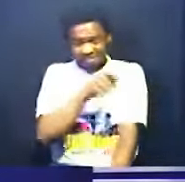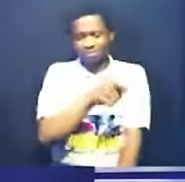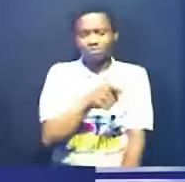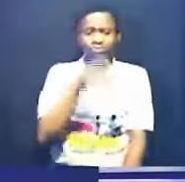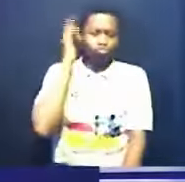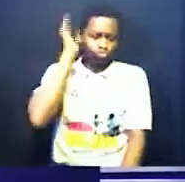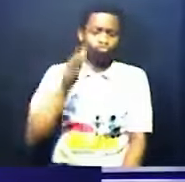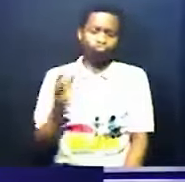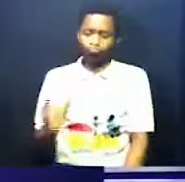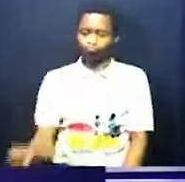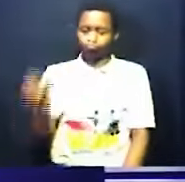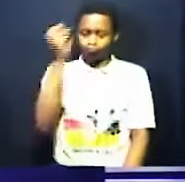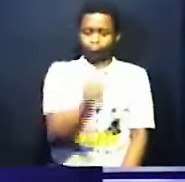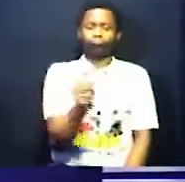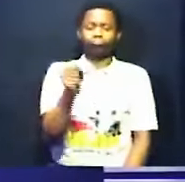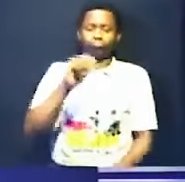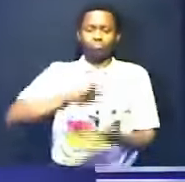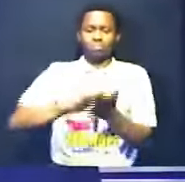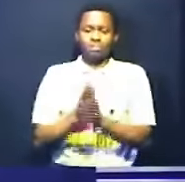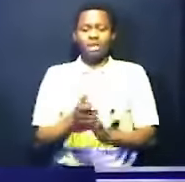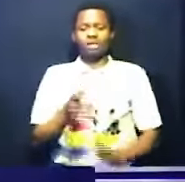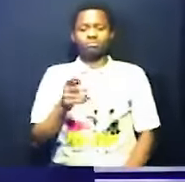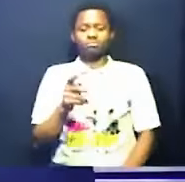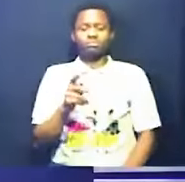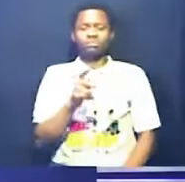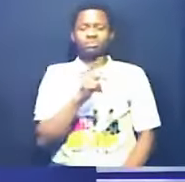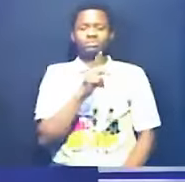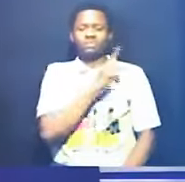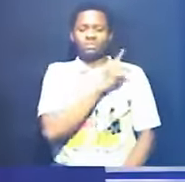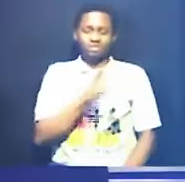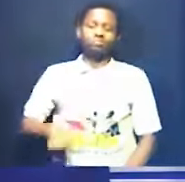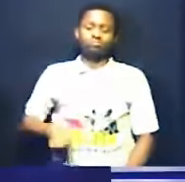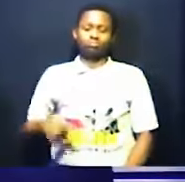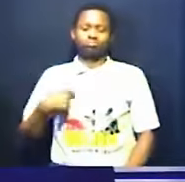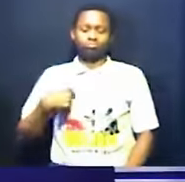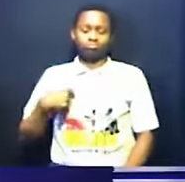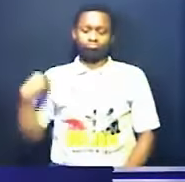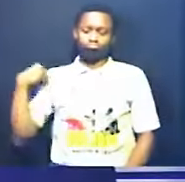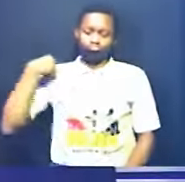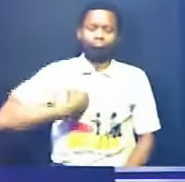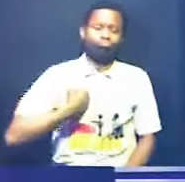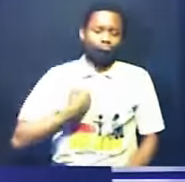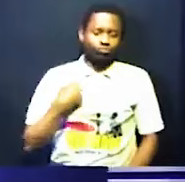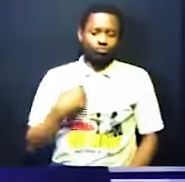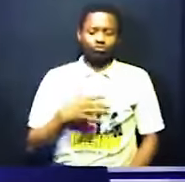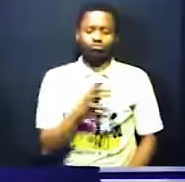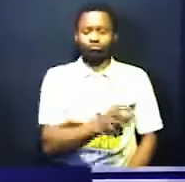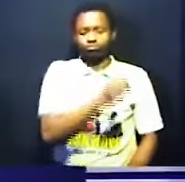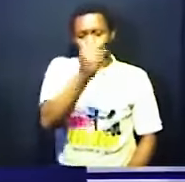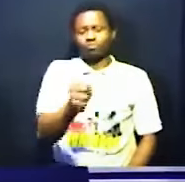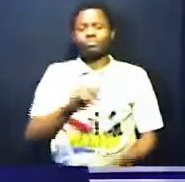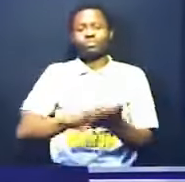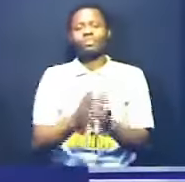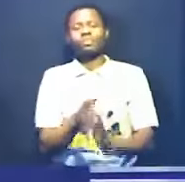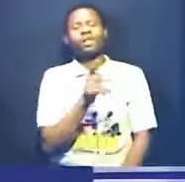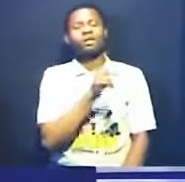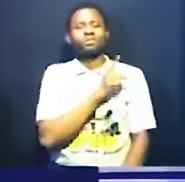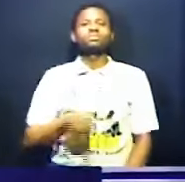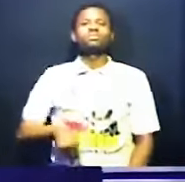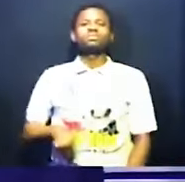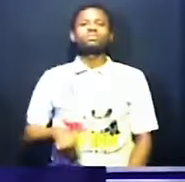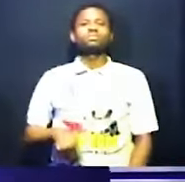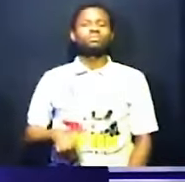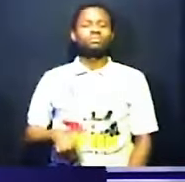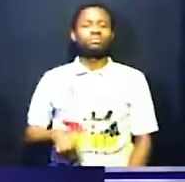myself king. Adonia no ye David ba otoso nine no hunu neja bra wa bo akokura ontiminya ne ho hwee no